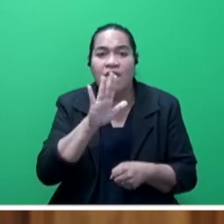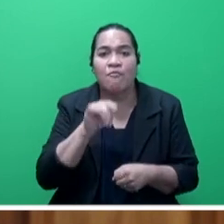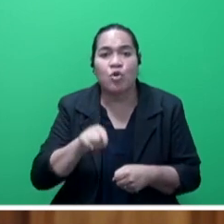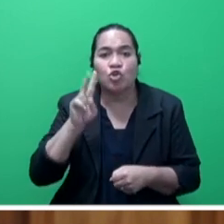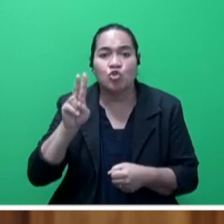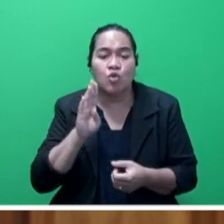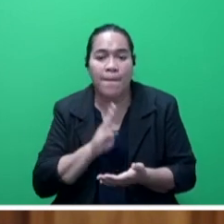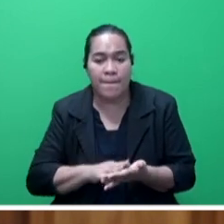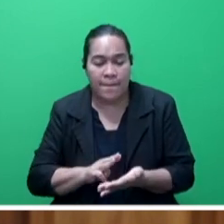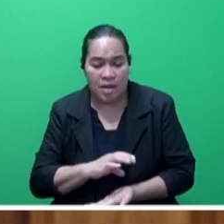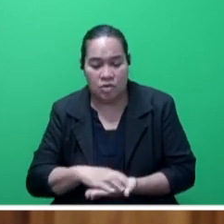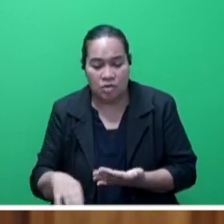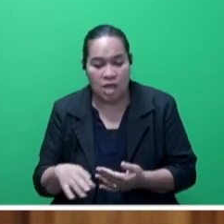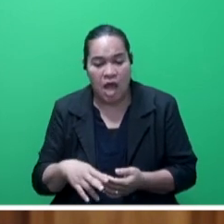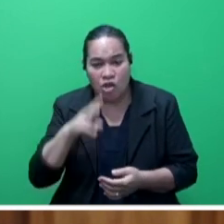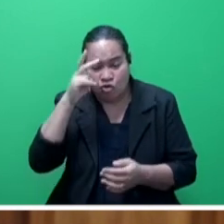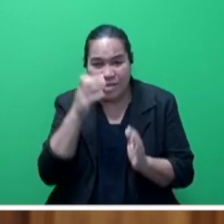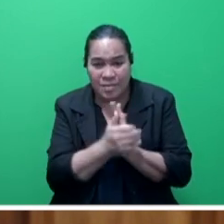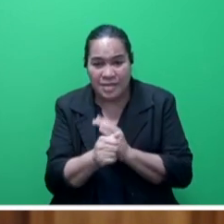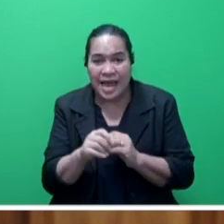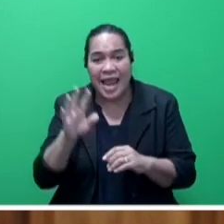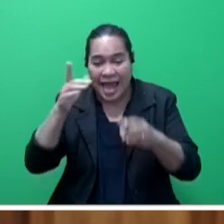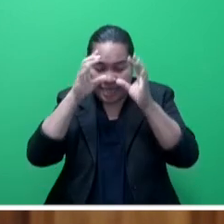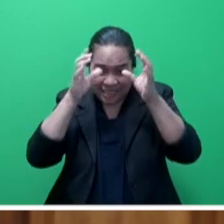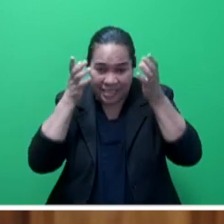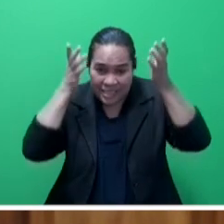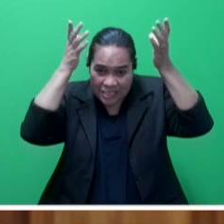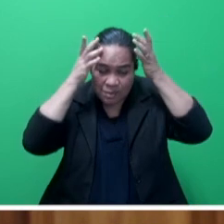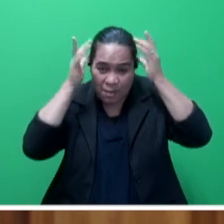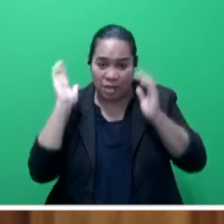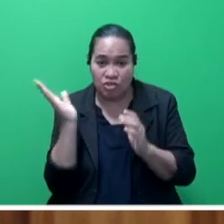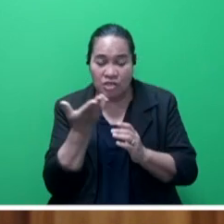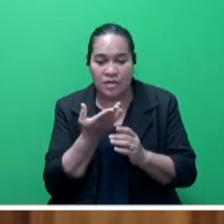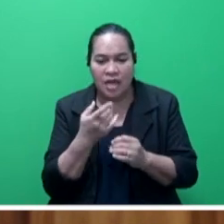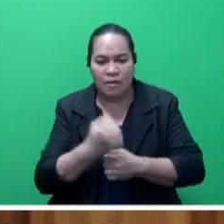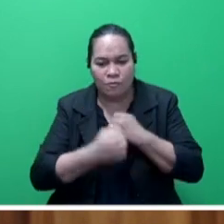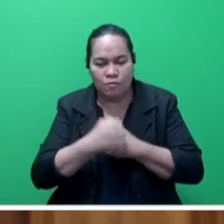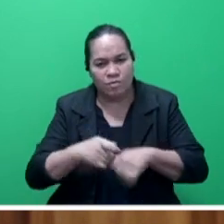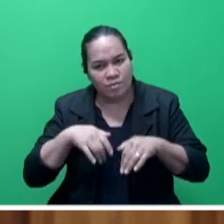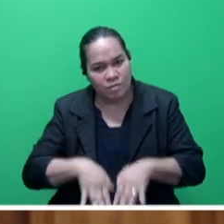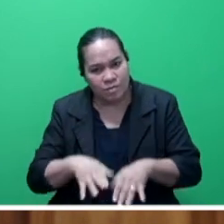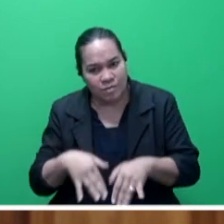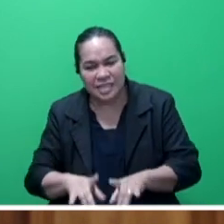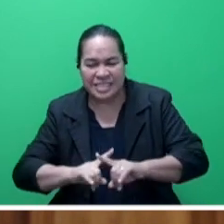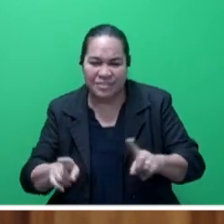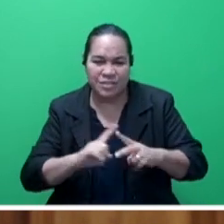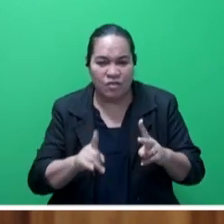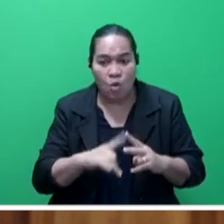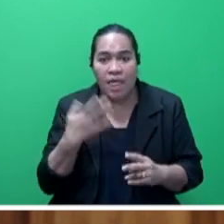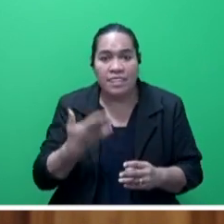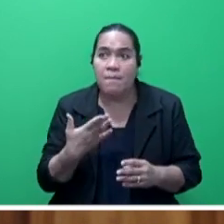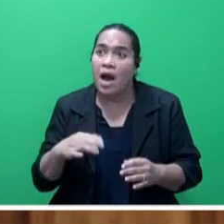Mr. Speaker, sir, our trade specialists, such as our chefs, our plumbers, our mechanics, our machinists, those who are in very high demand